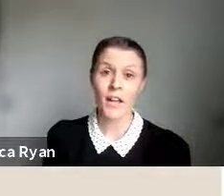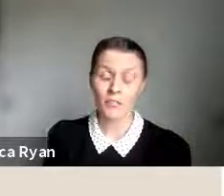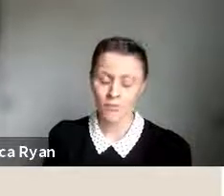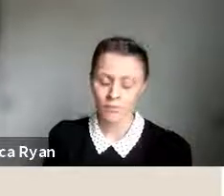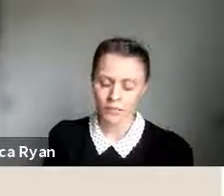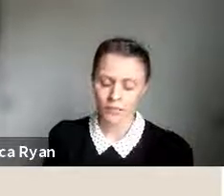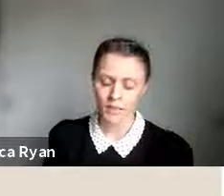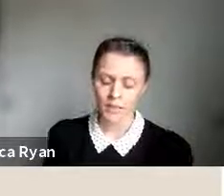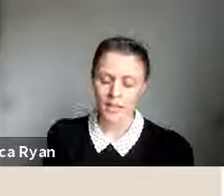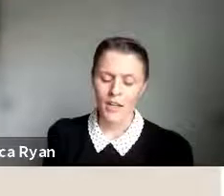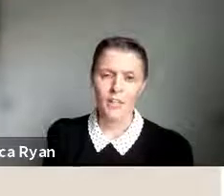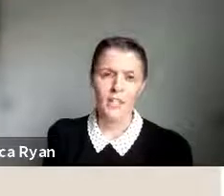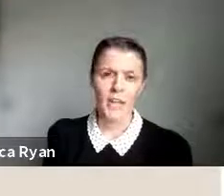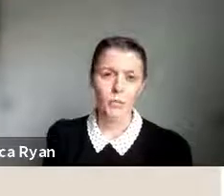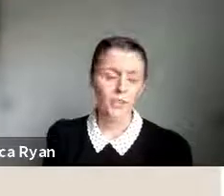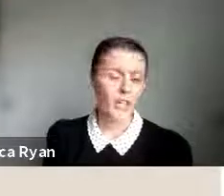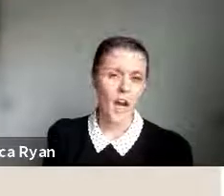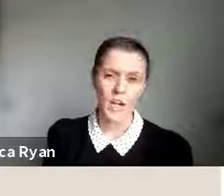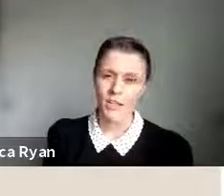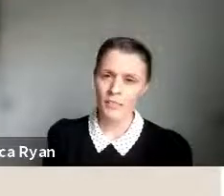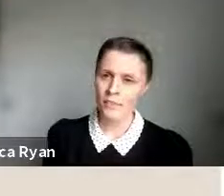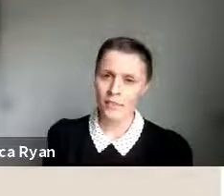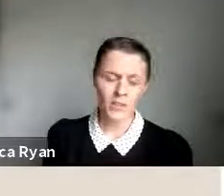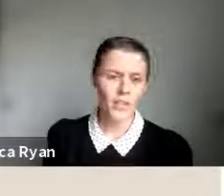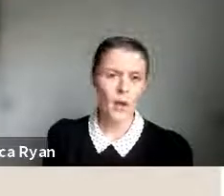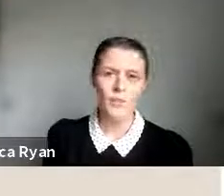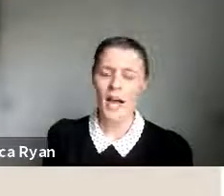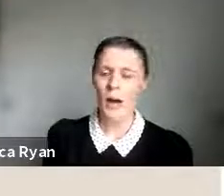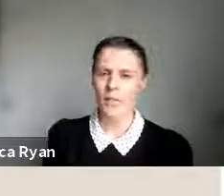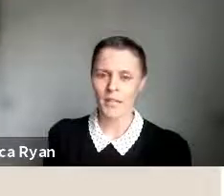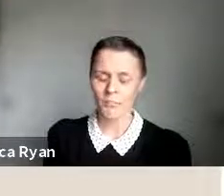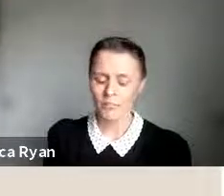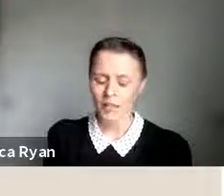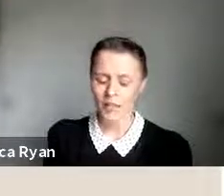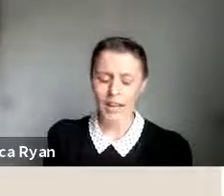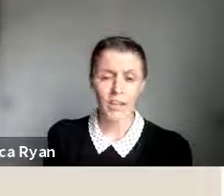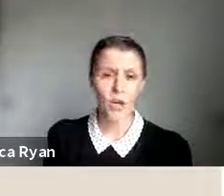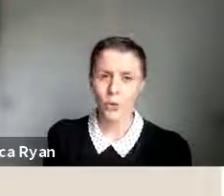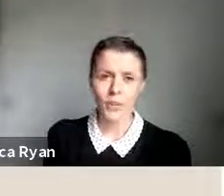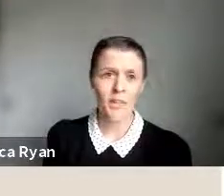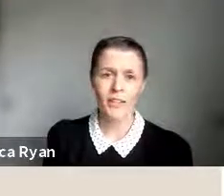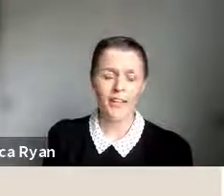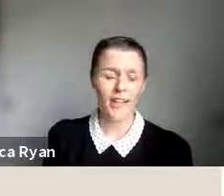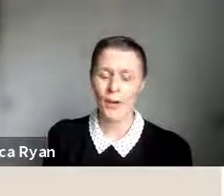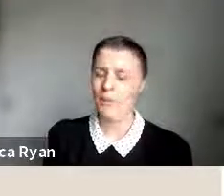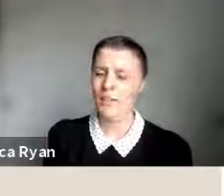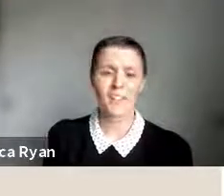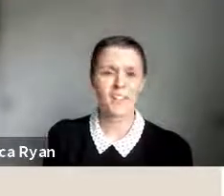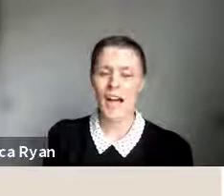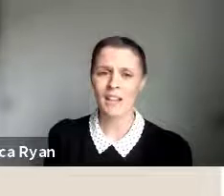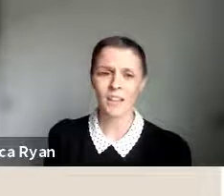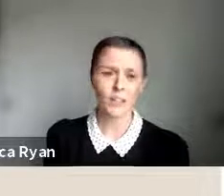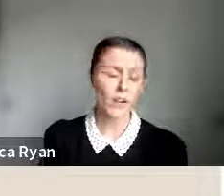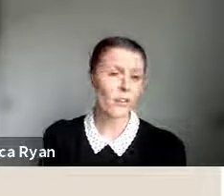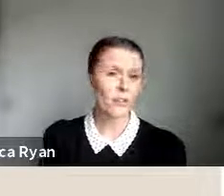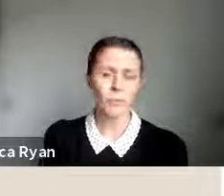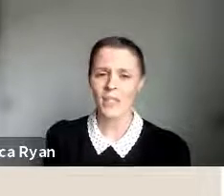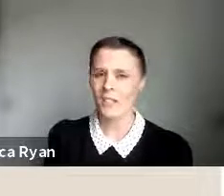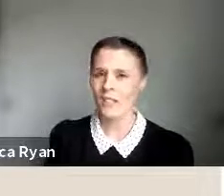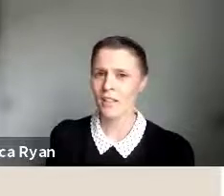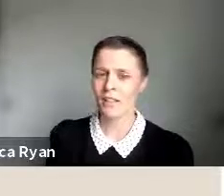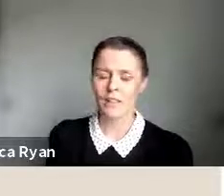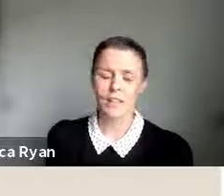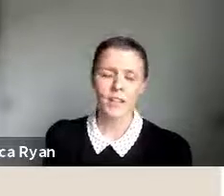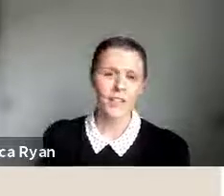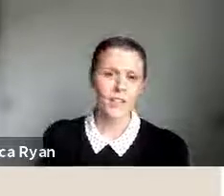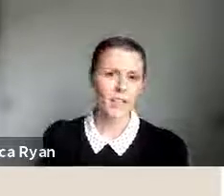his life. His dad was very cognitive of everything that was happening. And like COVID, it happened exactly as the doctors